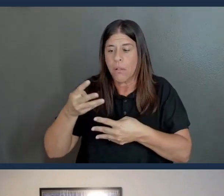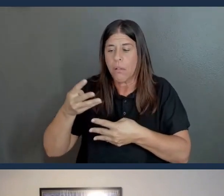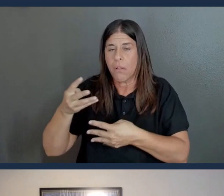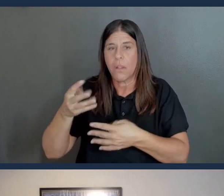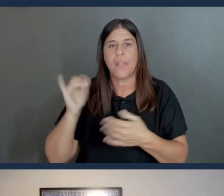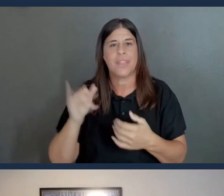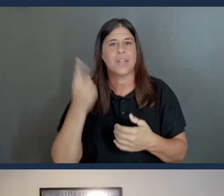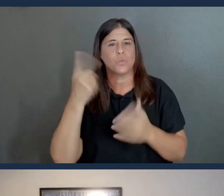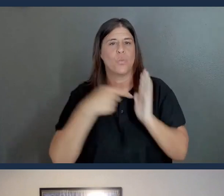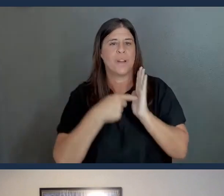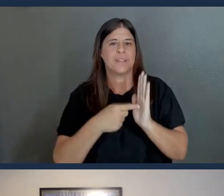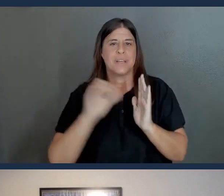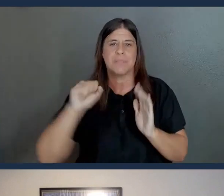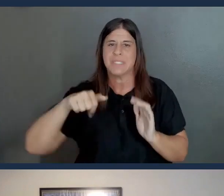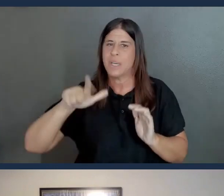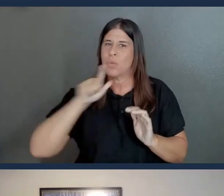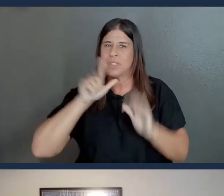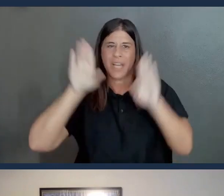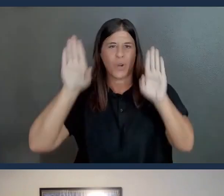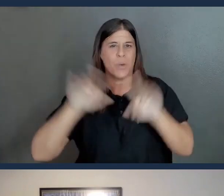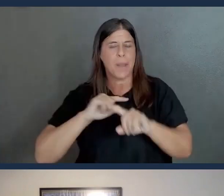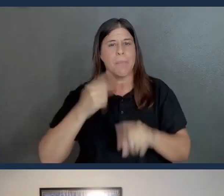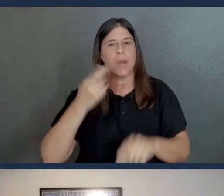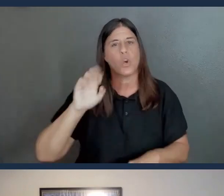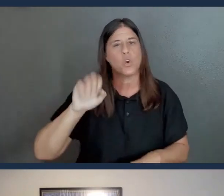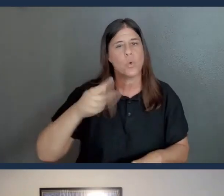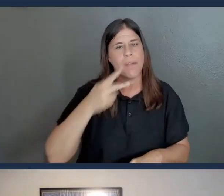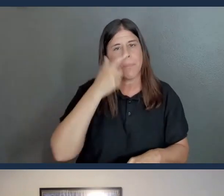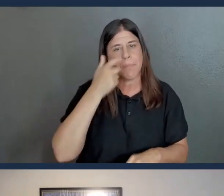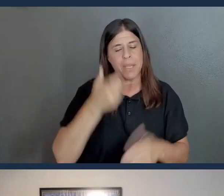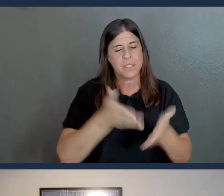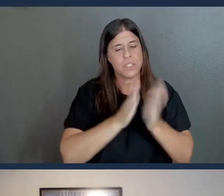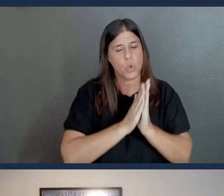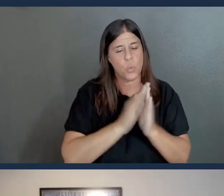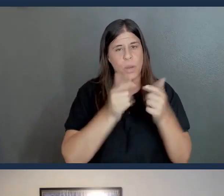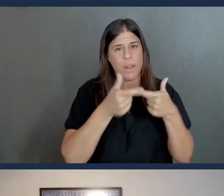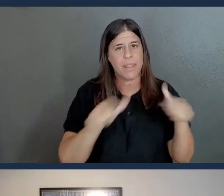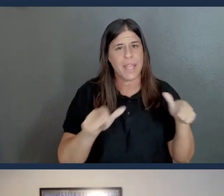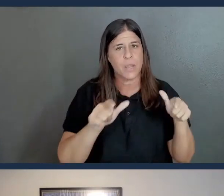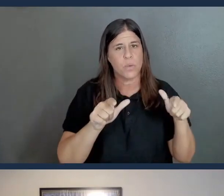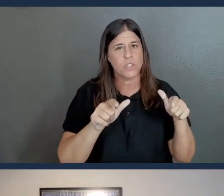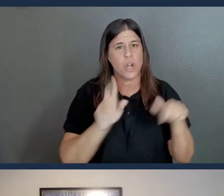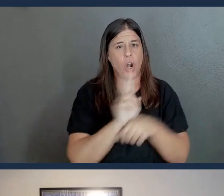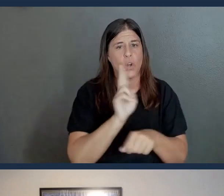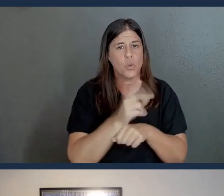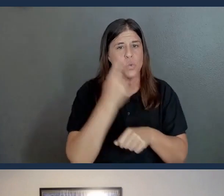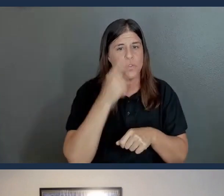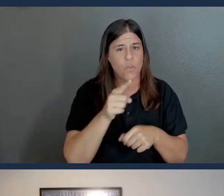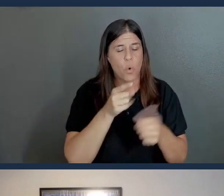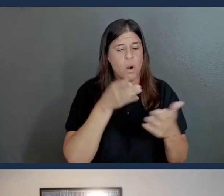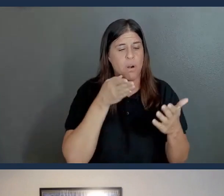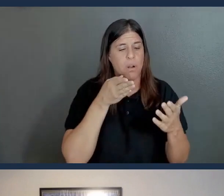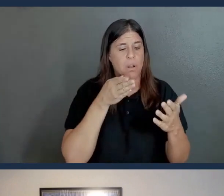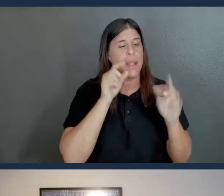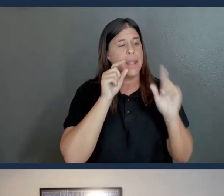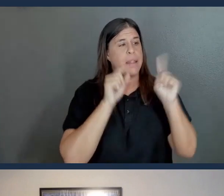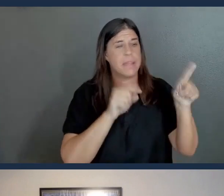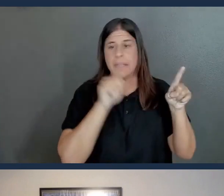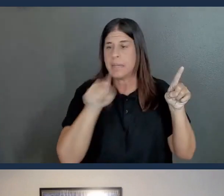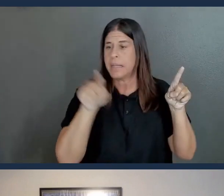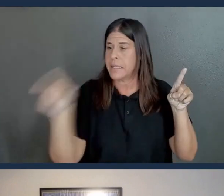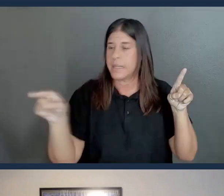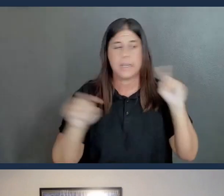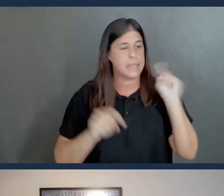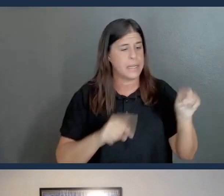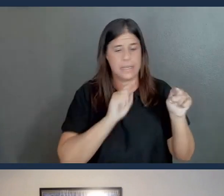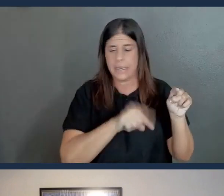SQL doesn't do great. Whereas graphs, because the query languages are optimized for moving through graphs, for moving from A to B to C,